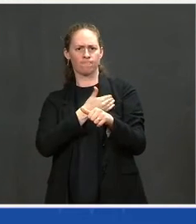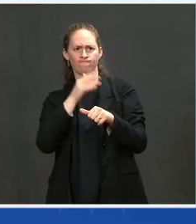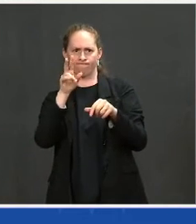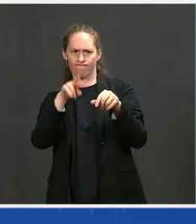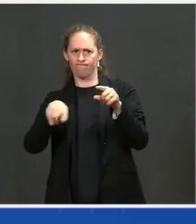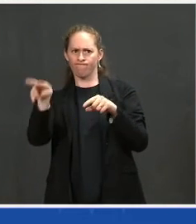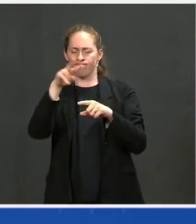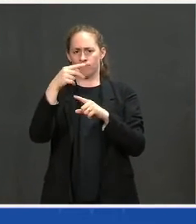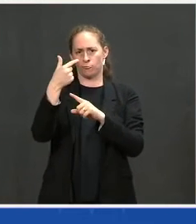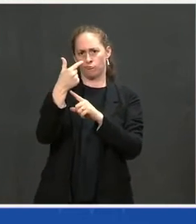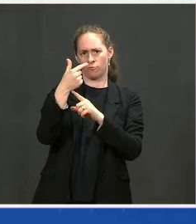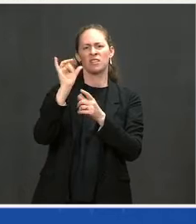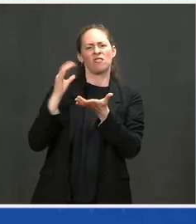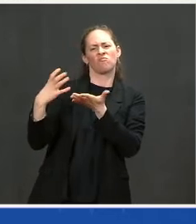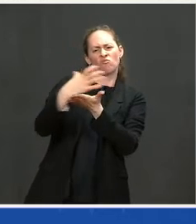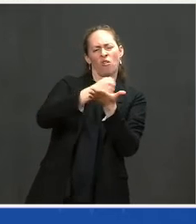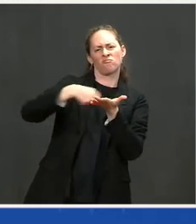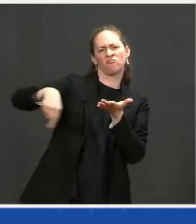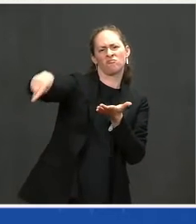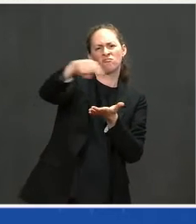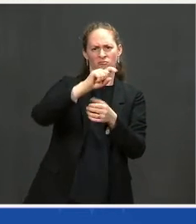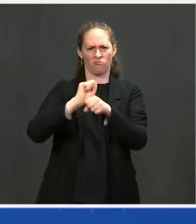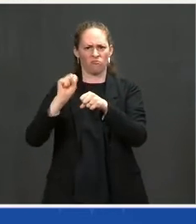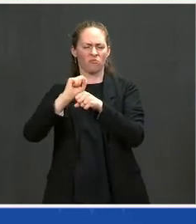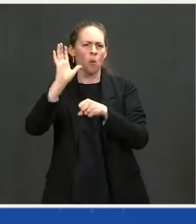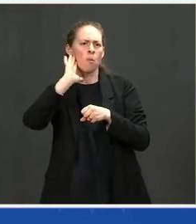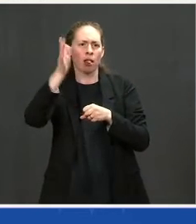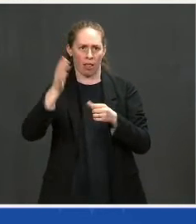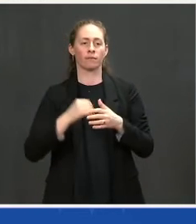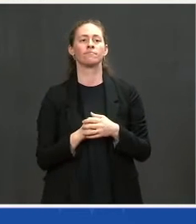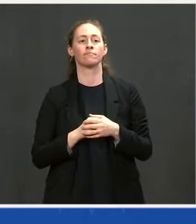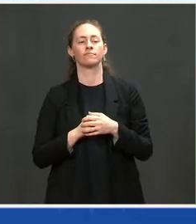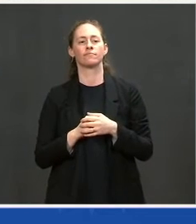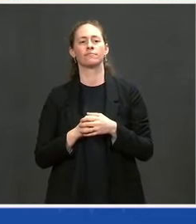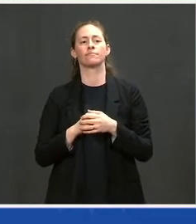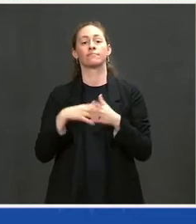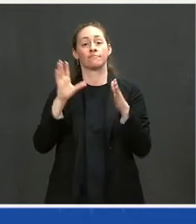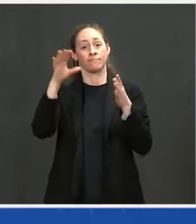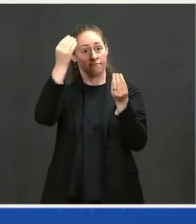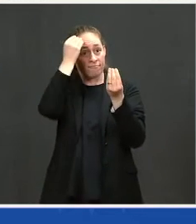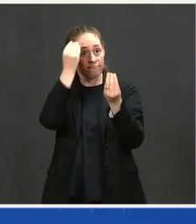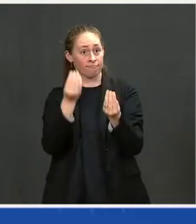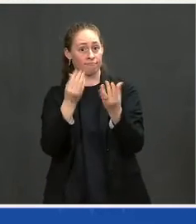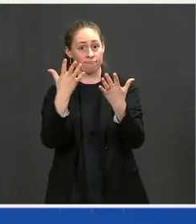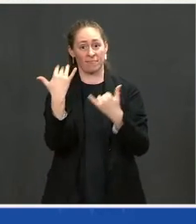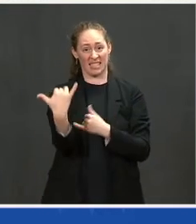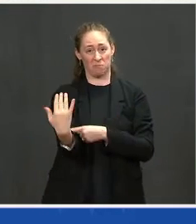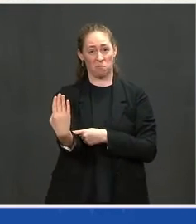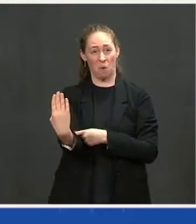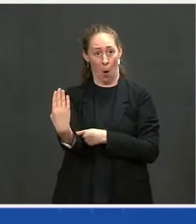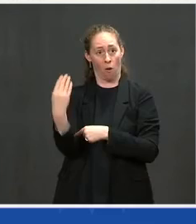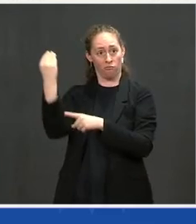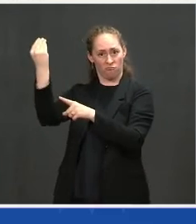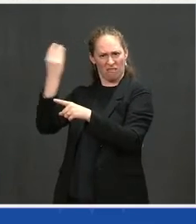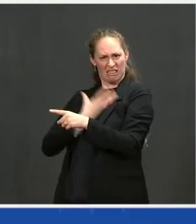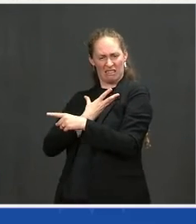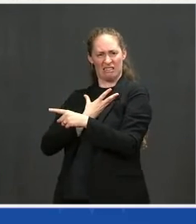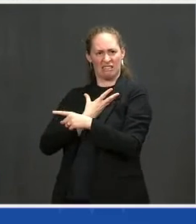morning, we learned that the number of people filing for weekly unemployment insurance fell by